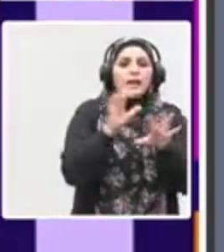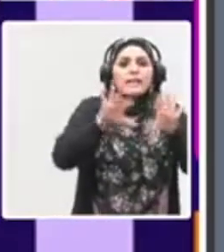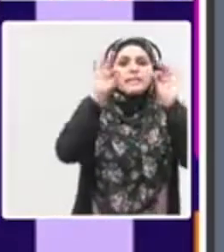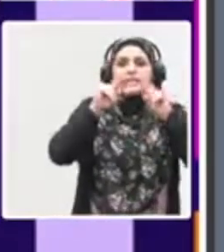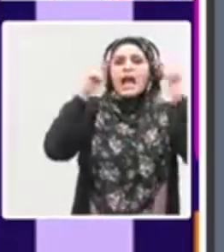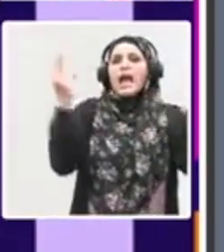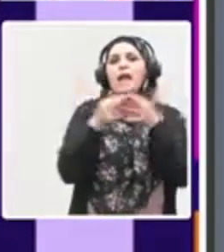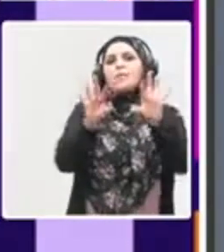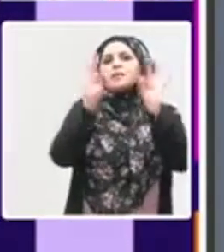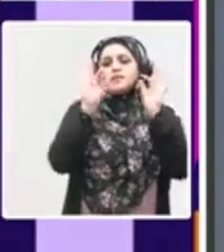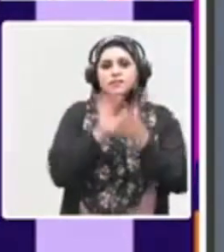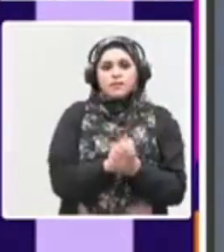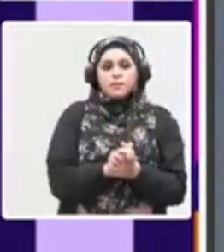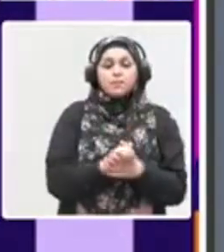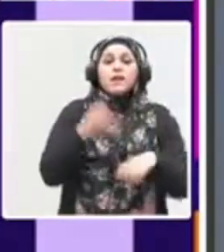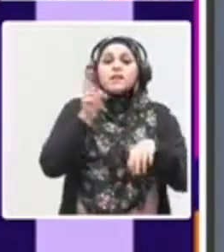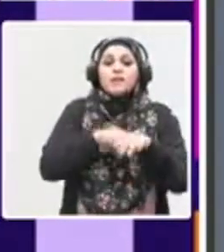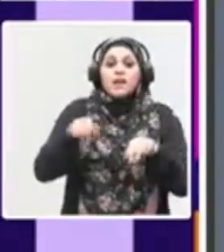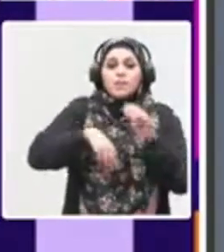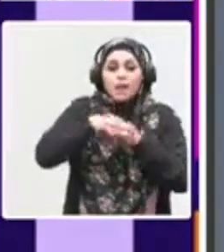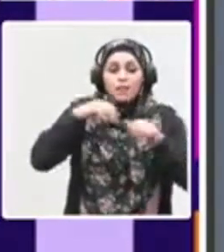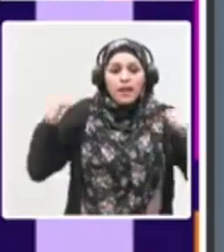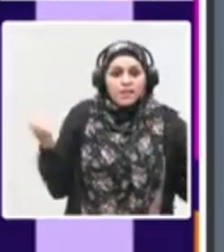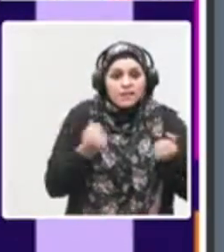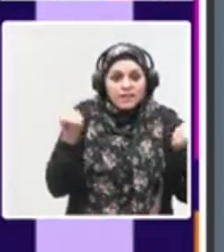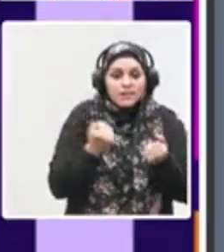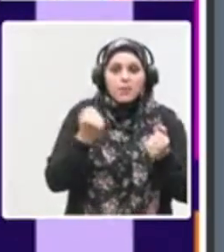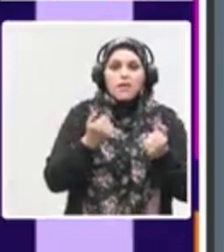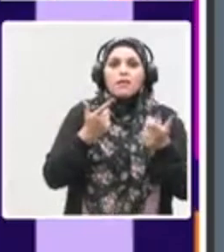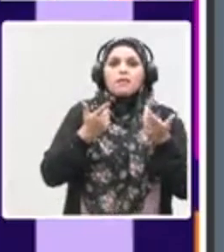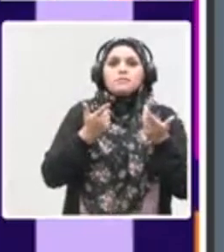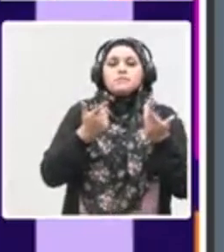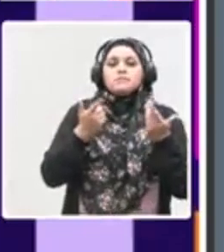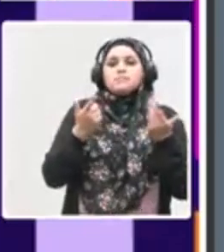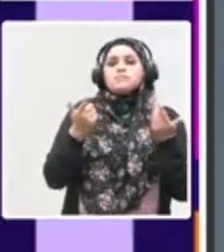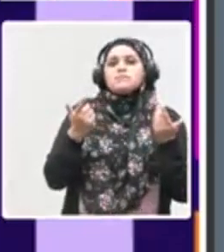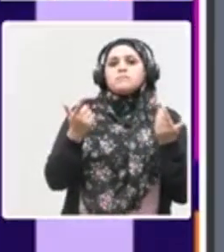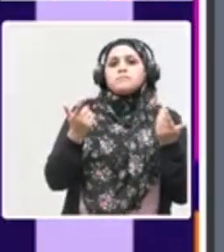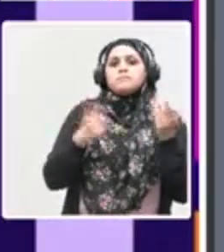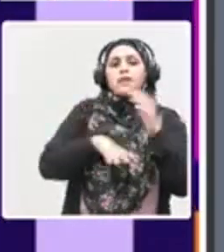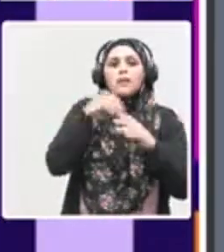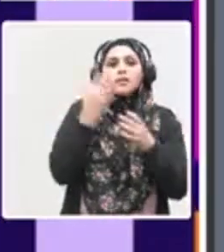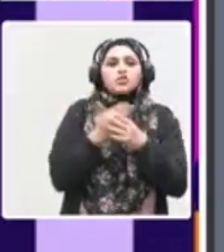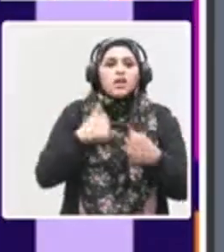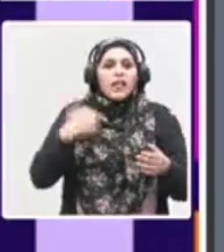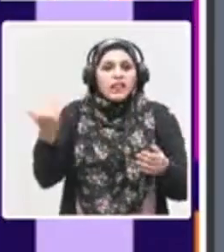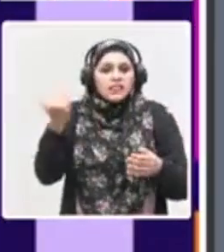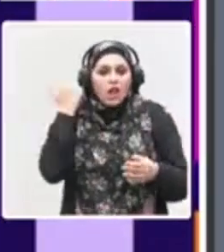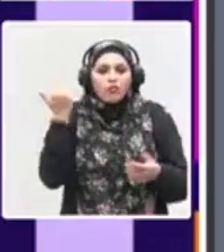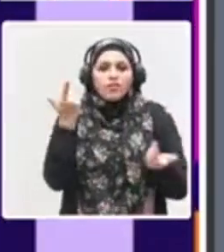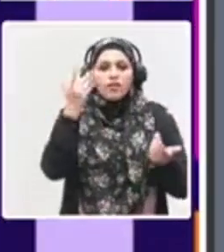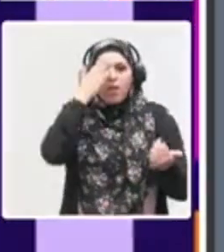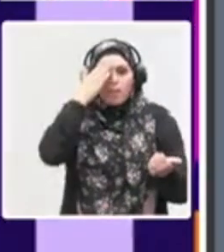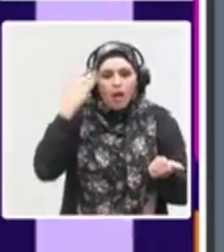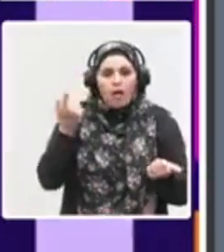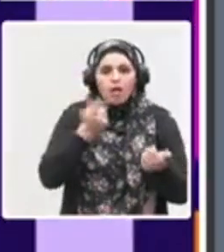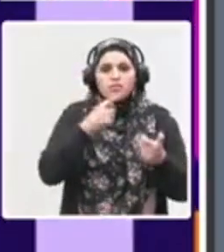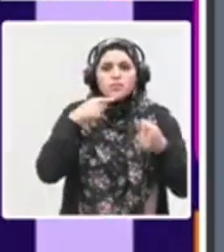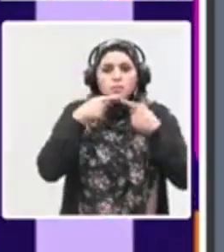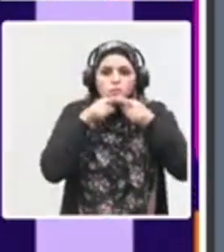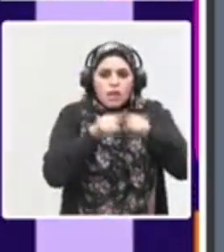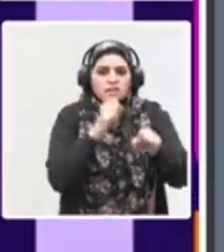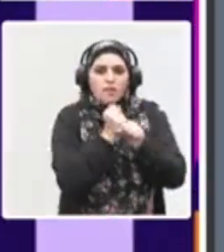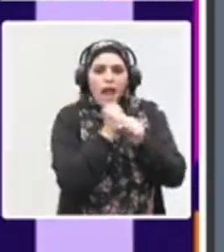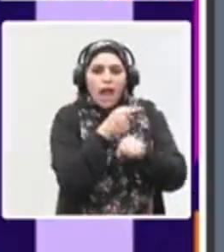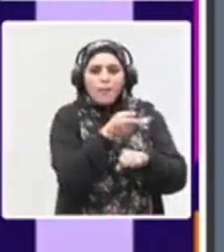They do training to provide that vocational expertise that these people will need to be able to start working immediately and